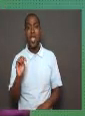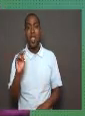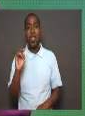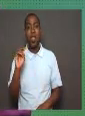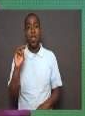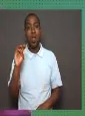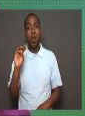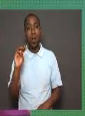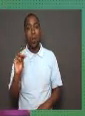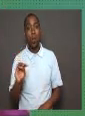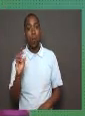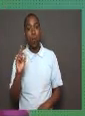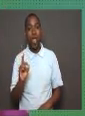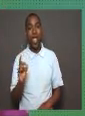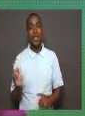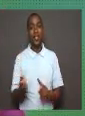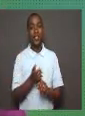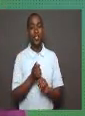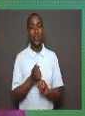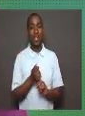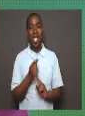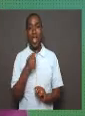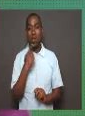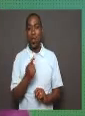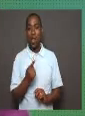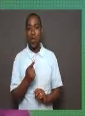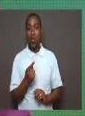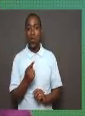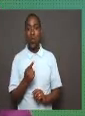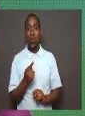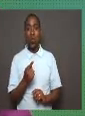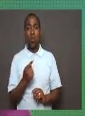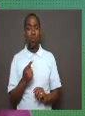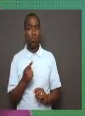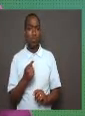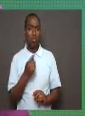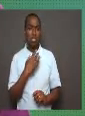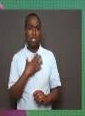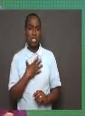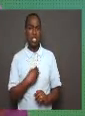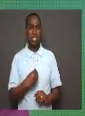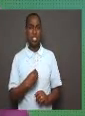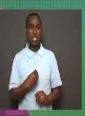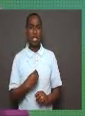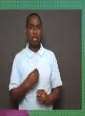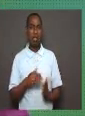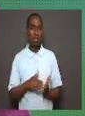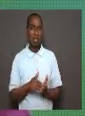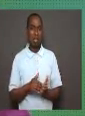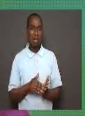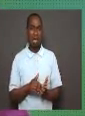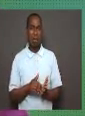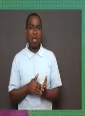Anemia is a condition that makes people pale and weak because they